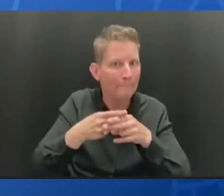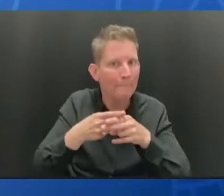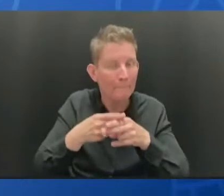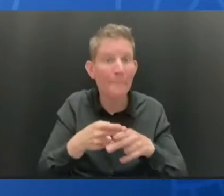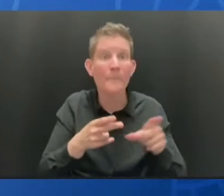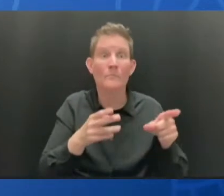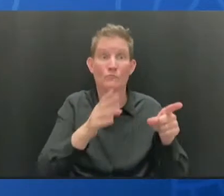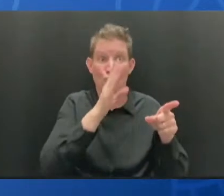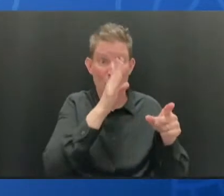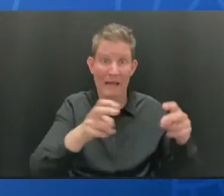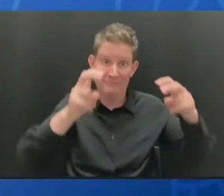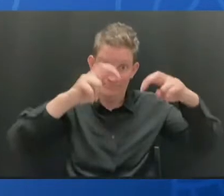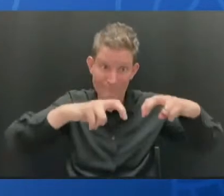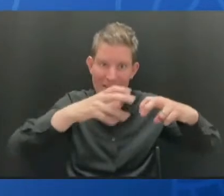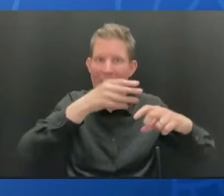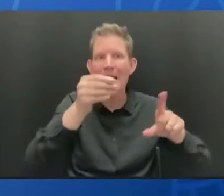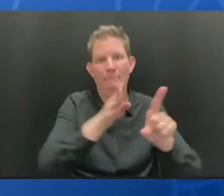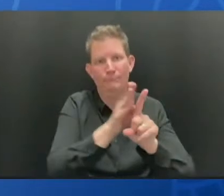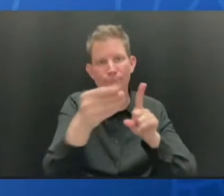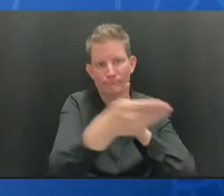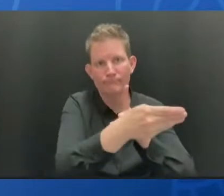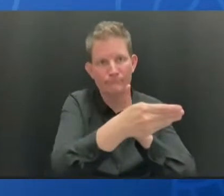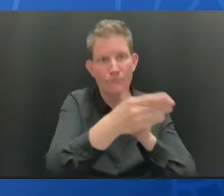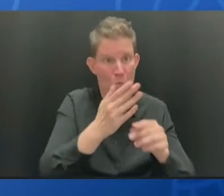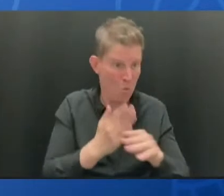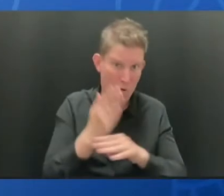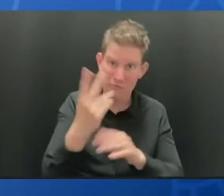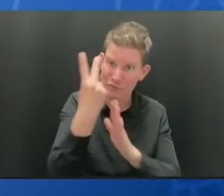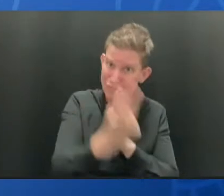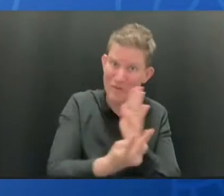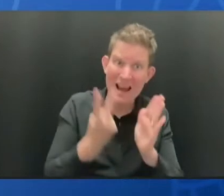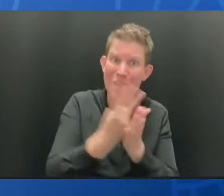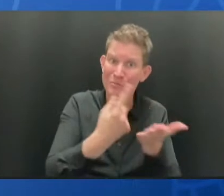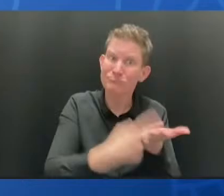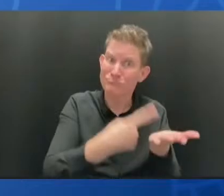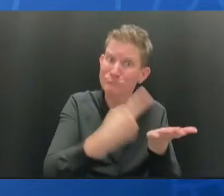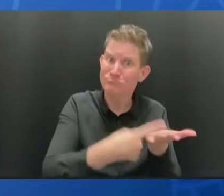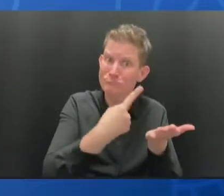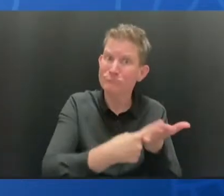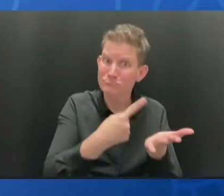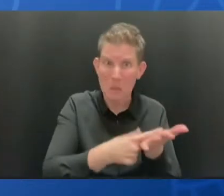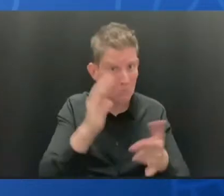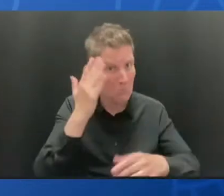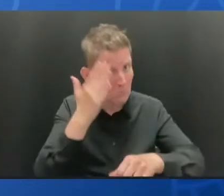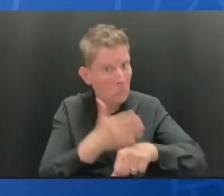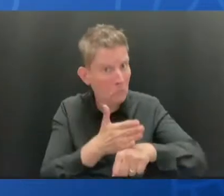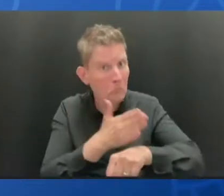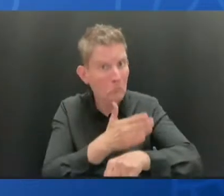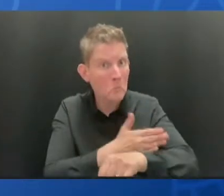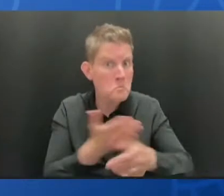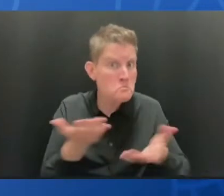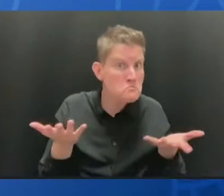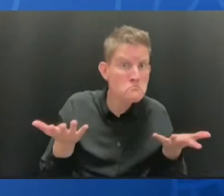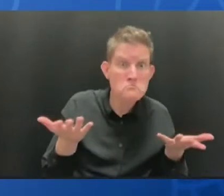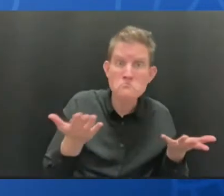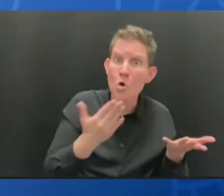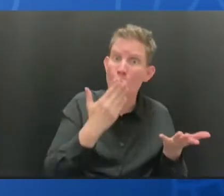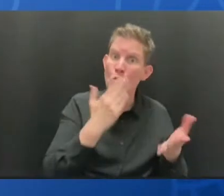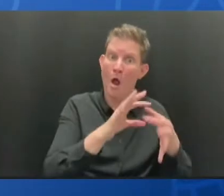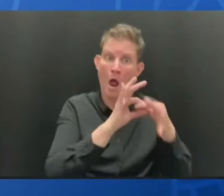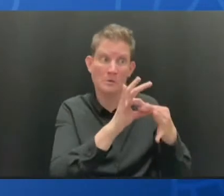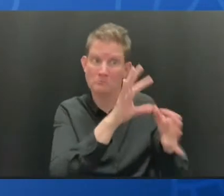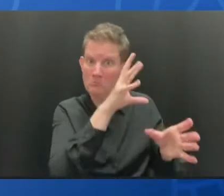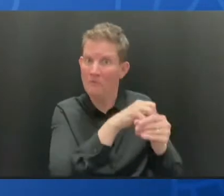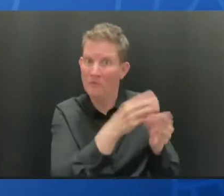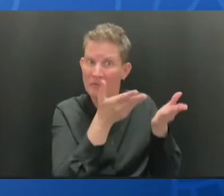talks continue to be constructive. That's not something that we've been able to say that in these particular talks, which is beneficial, and in this case